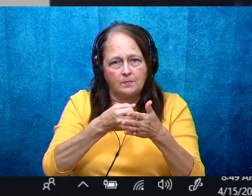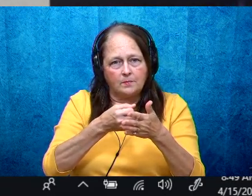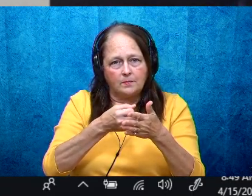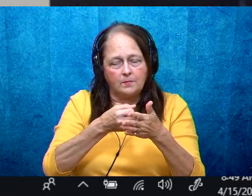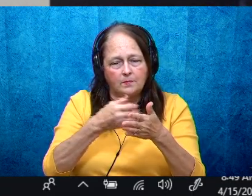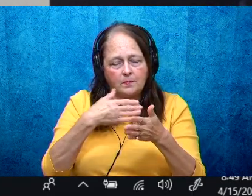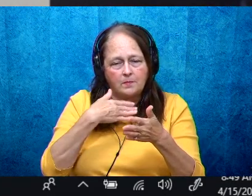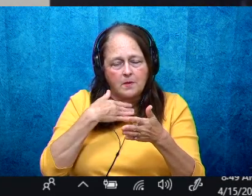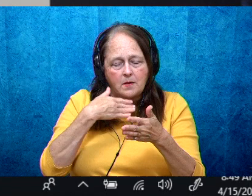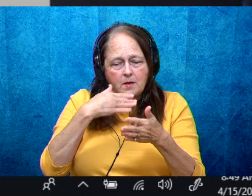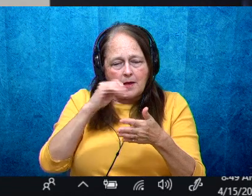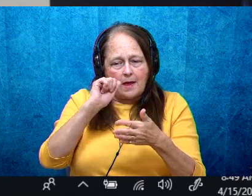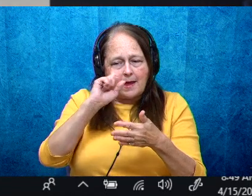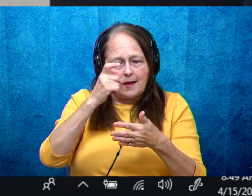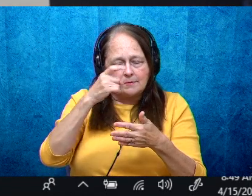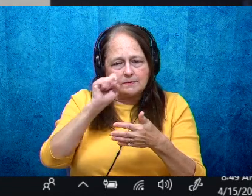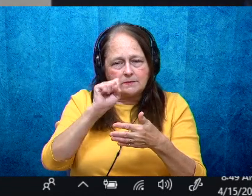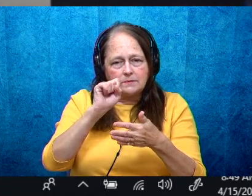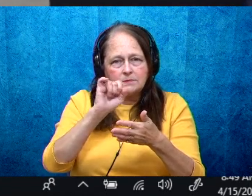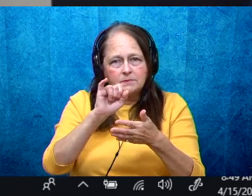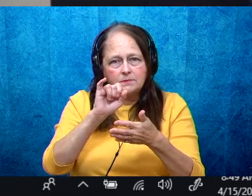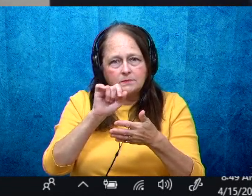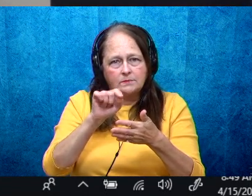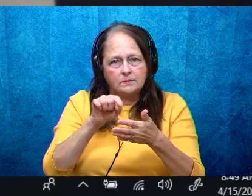my axis, and I'm going to keep my axis